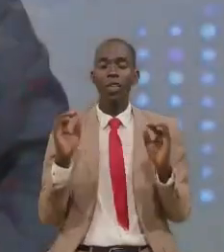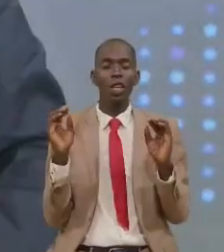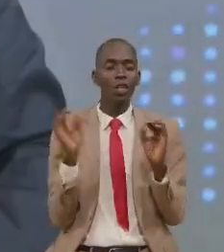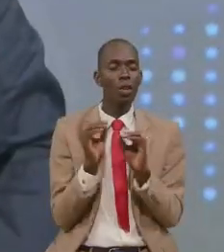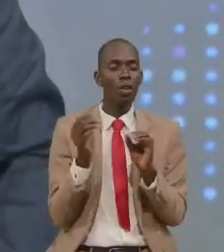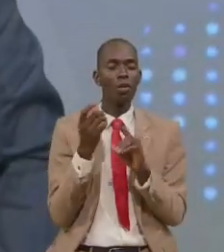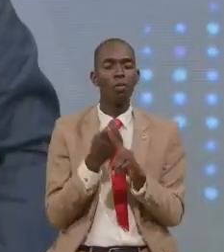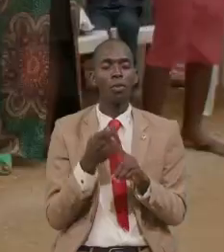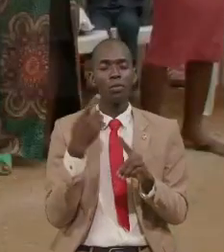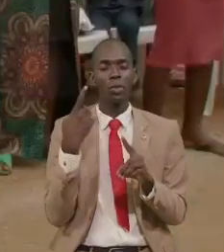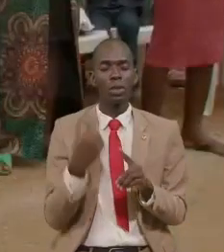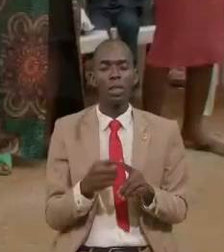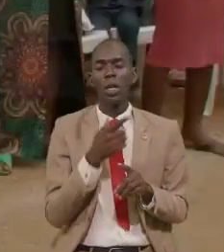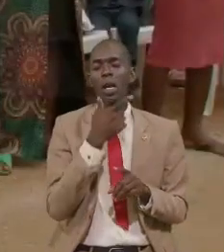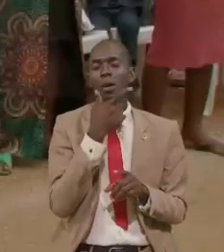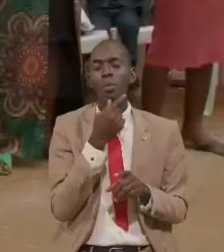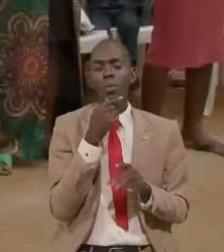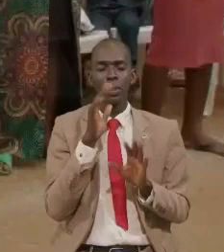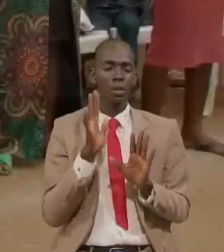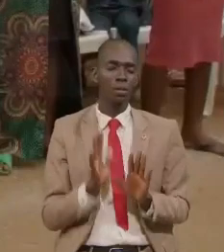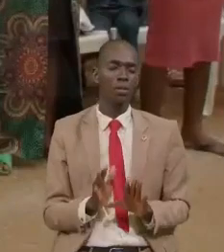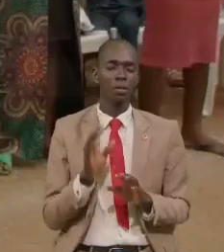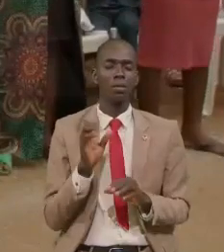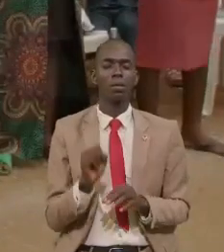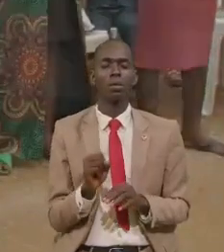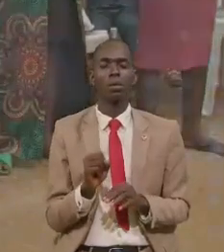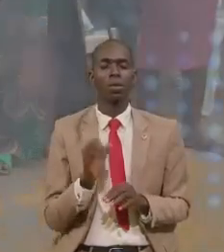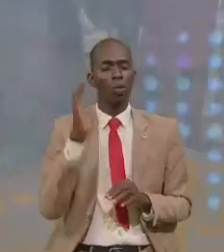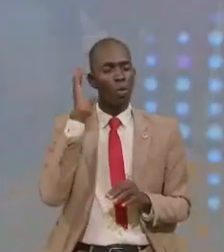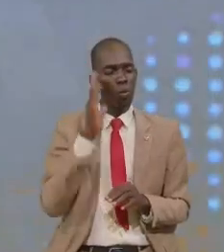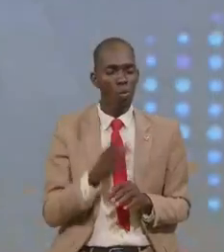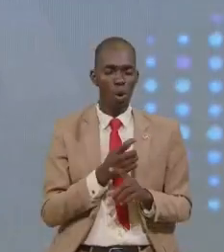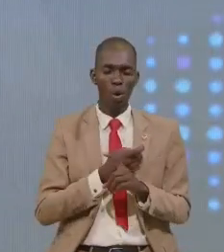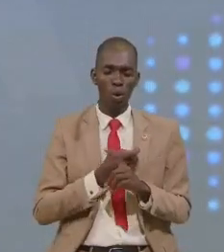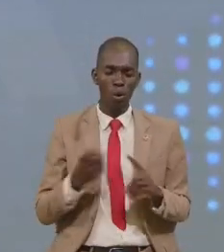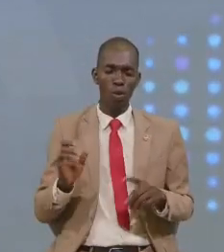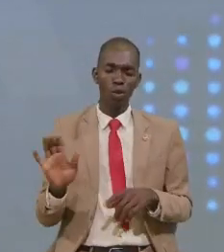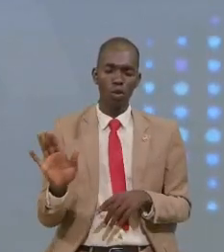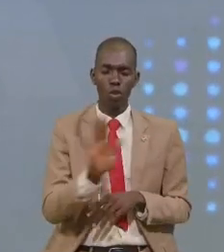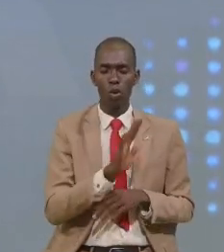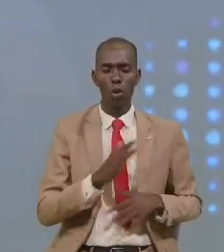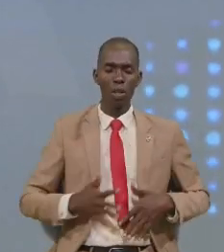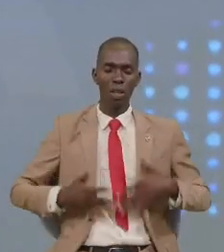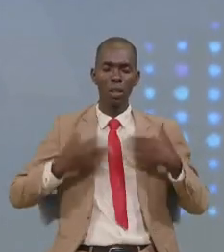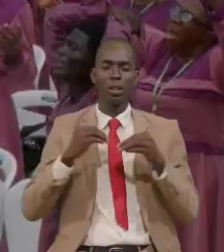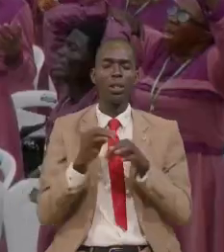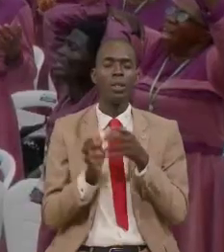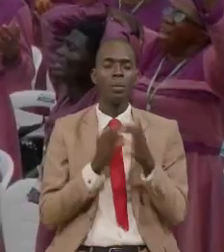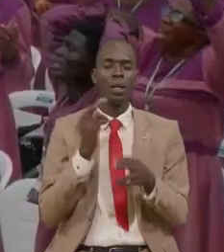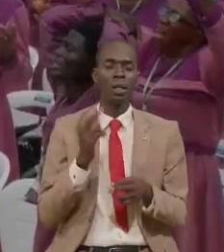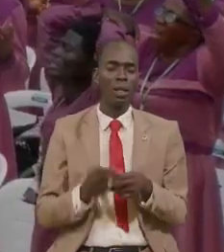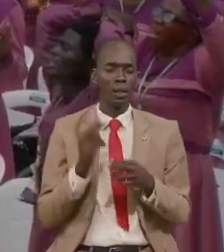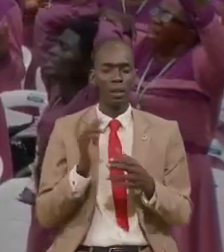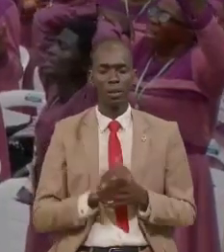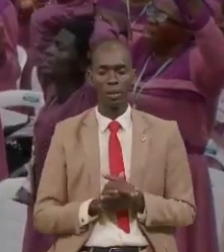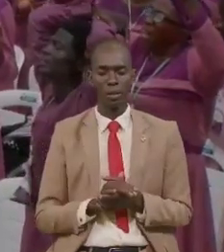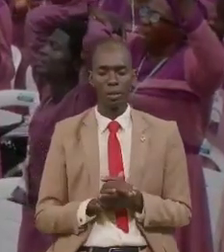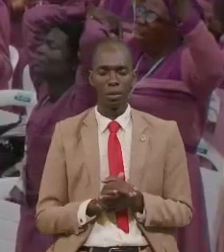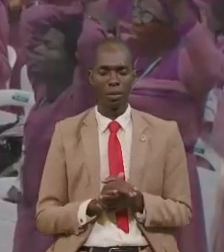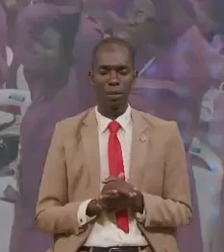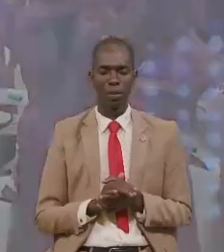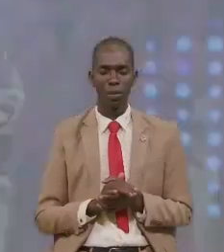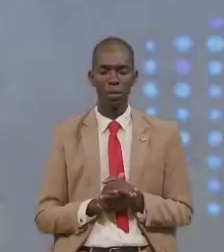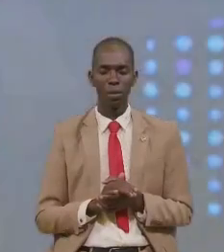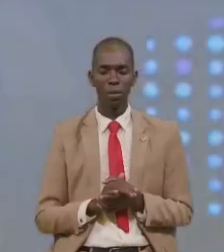the pretenders. Amen. Will hurt your life in Jesus' name. You will